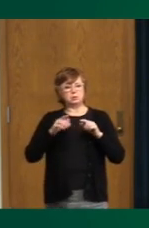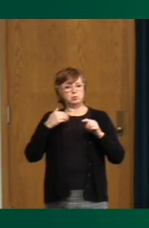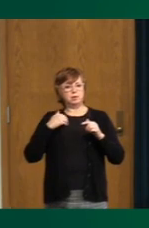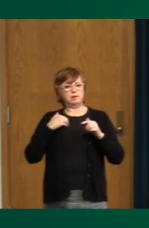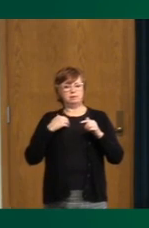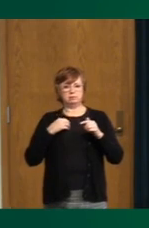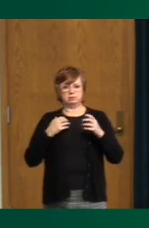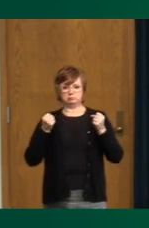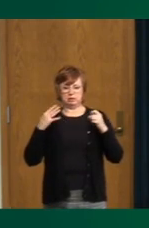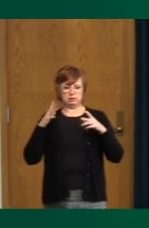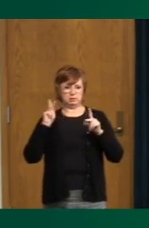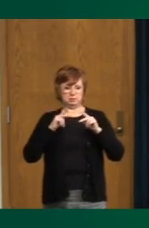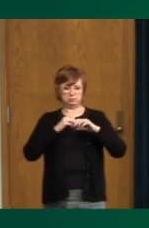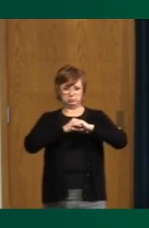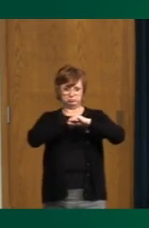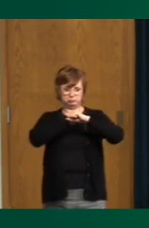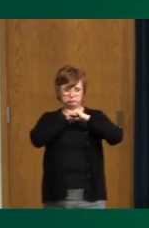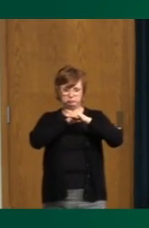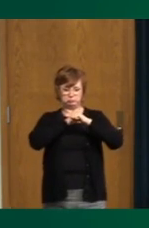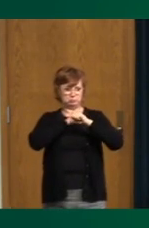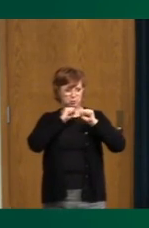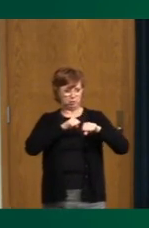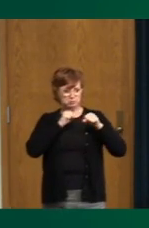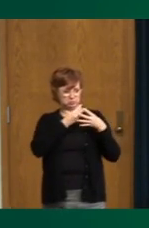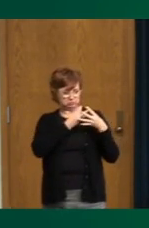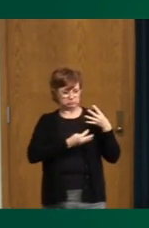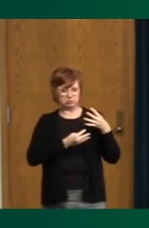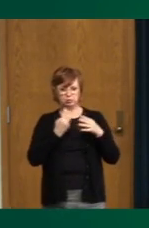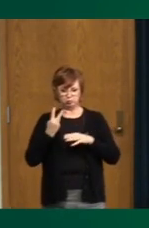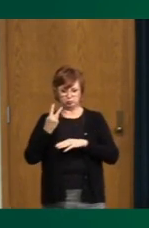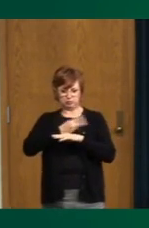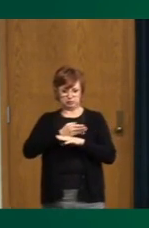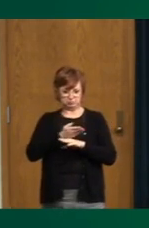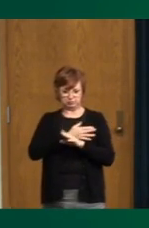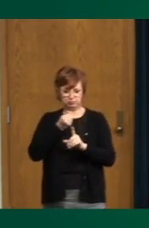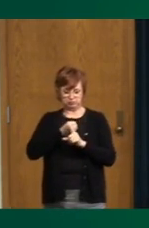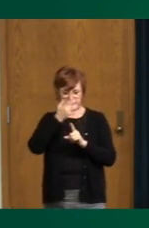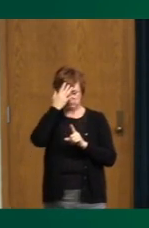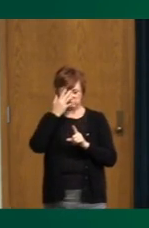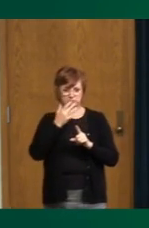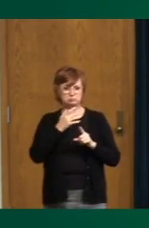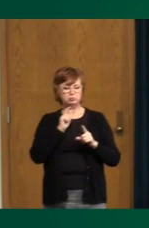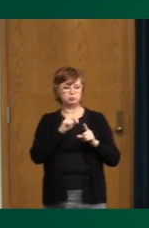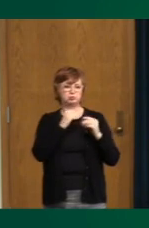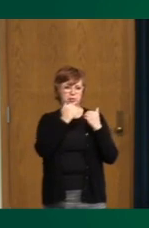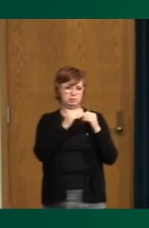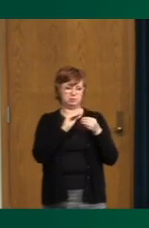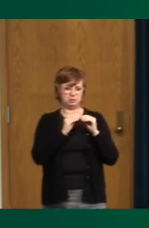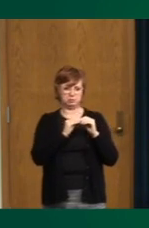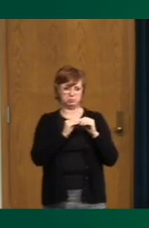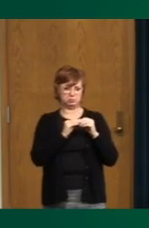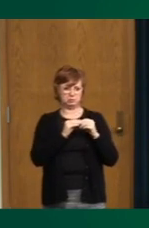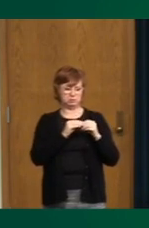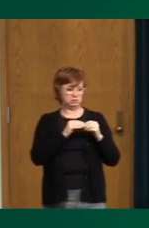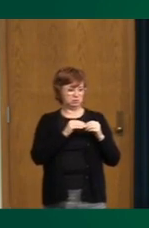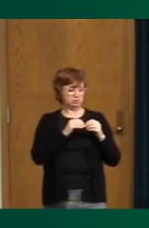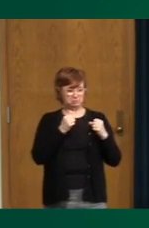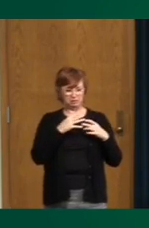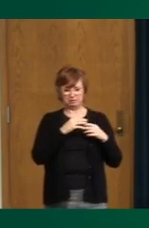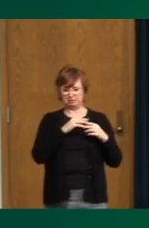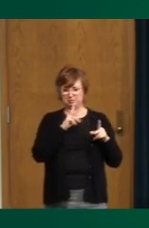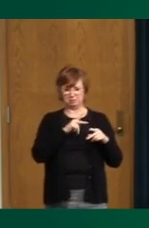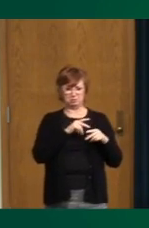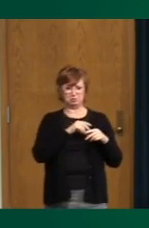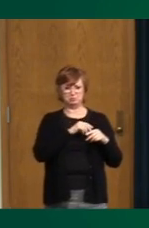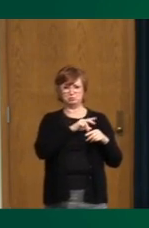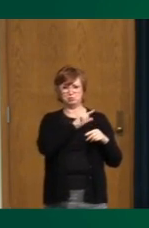contacts, and then who are your contacts in the 2 days before your symptoms started, the last 3 days usually? Dozens of people. And that's the